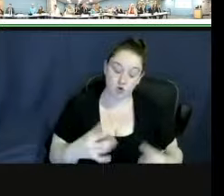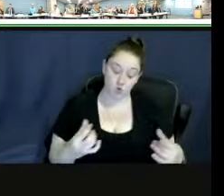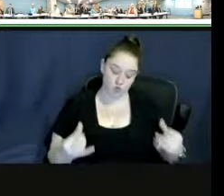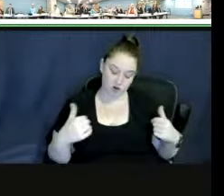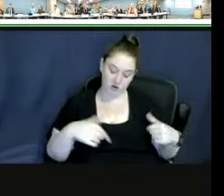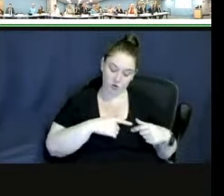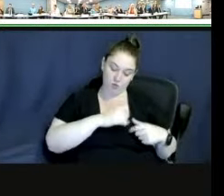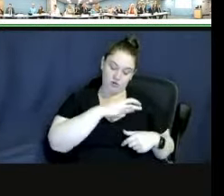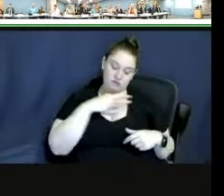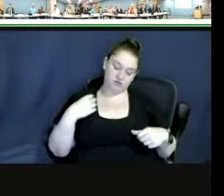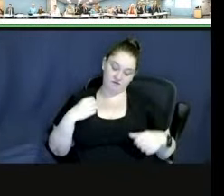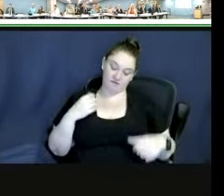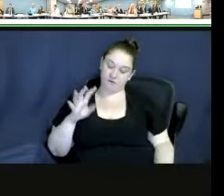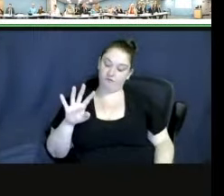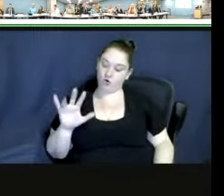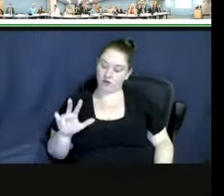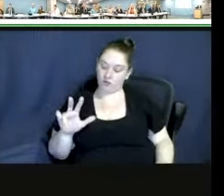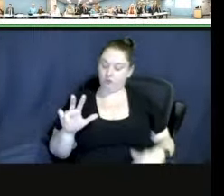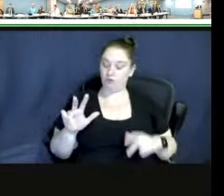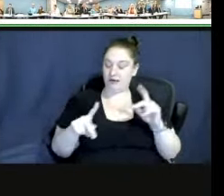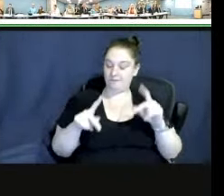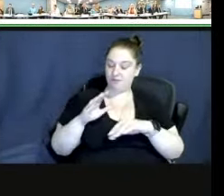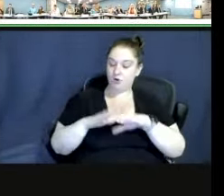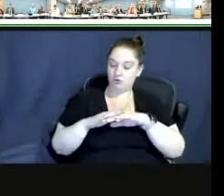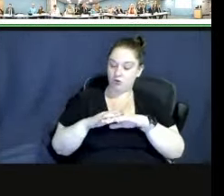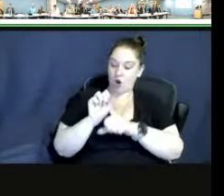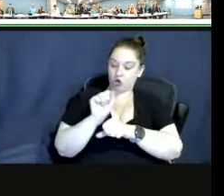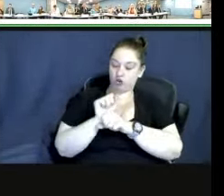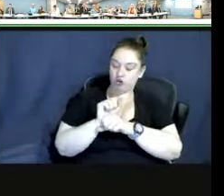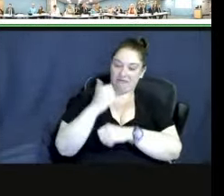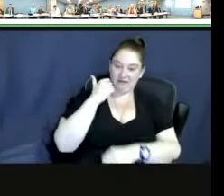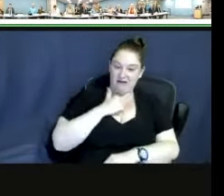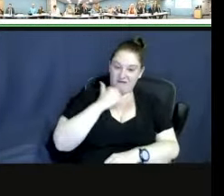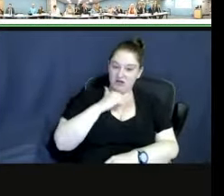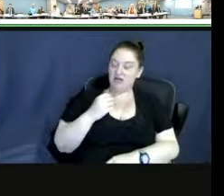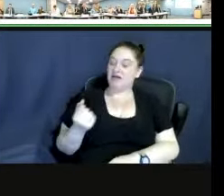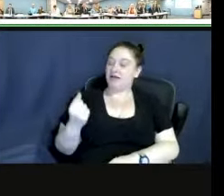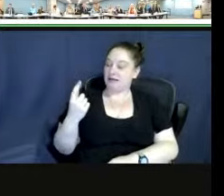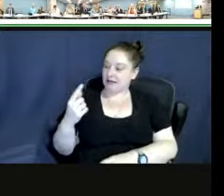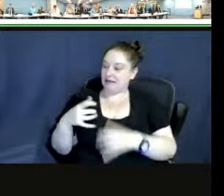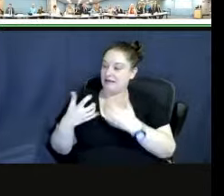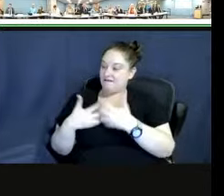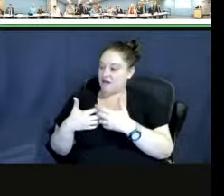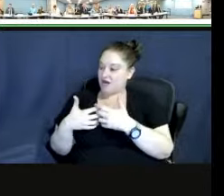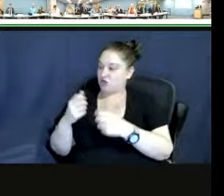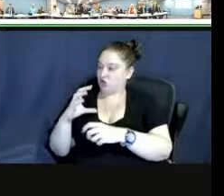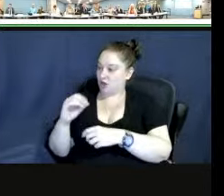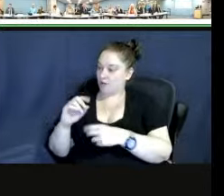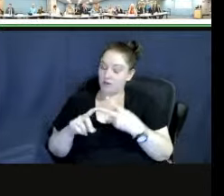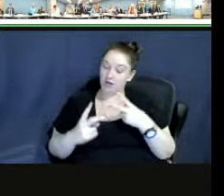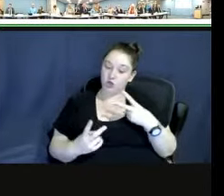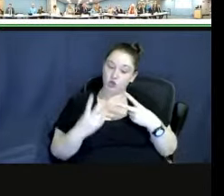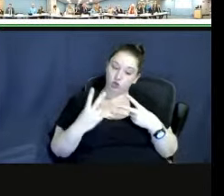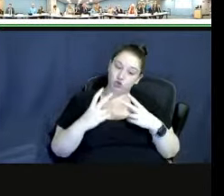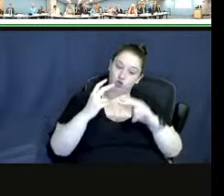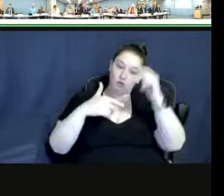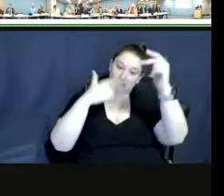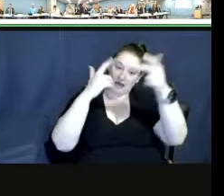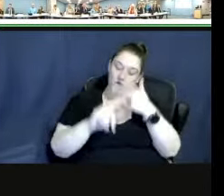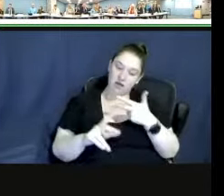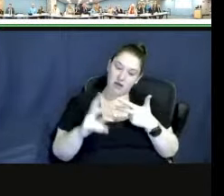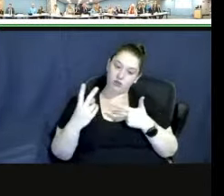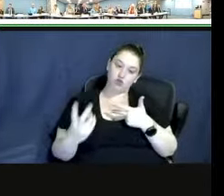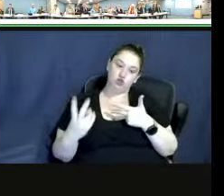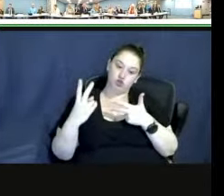with 43 individuals on shift every day. That's 11 engine companies, 2 ladder companies, and 2 battalion chiefs for the entire city.